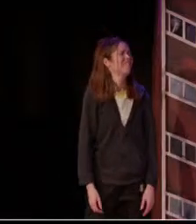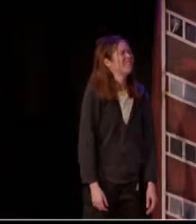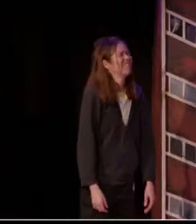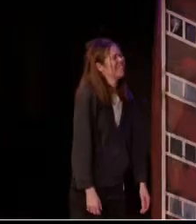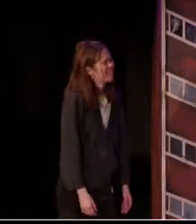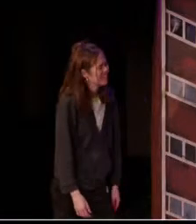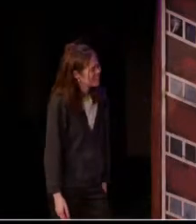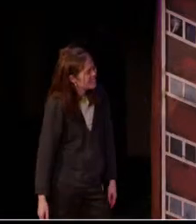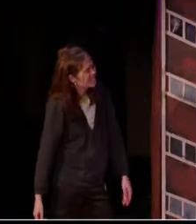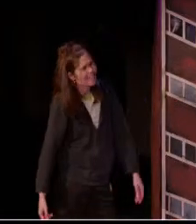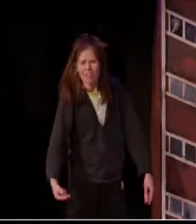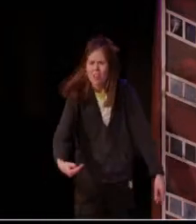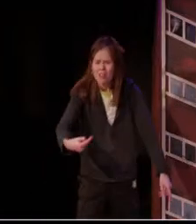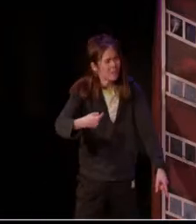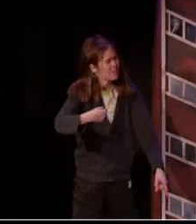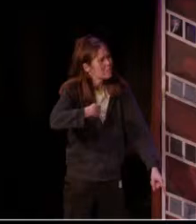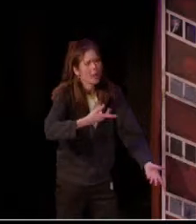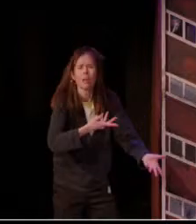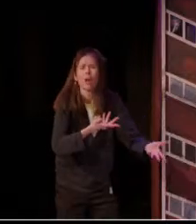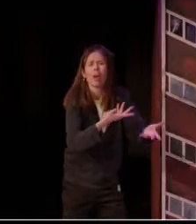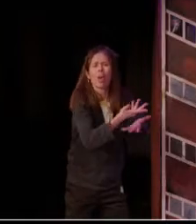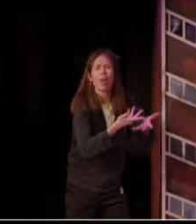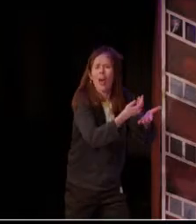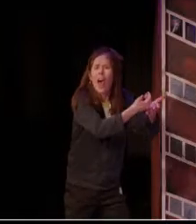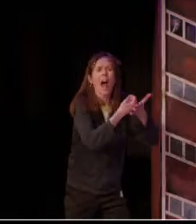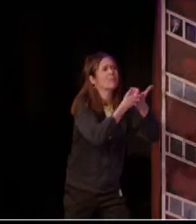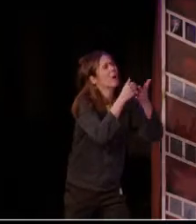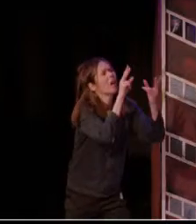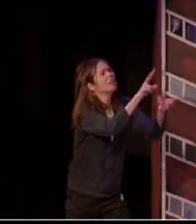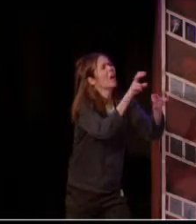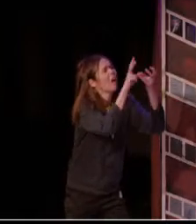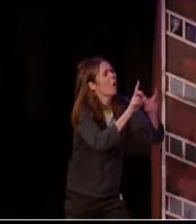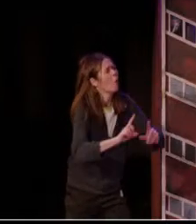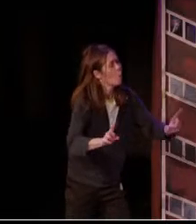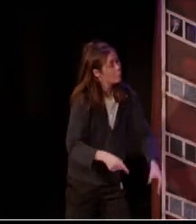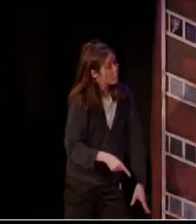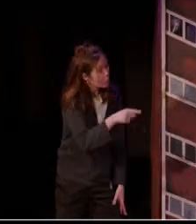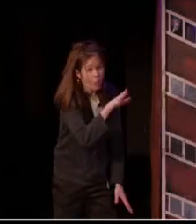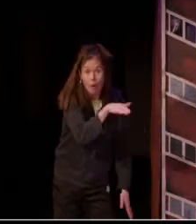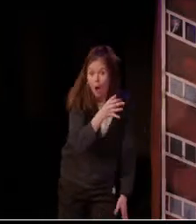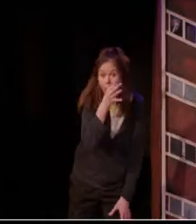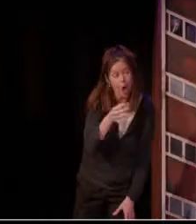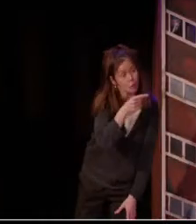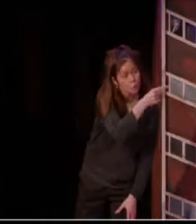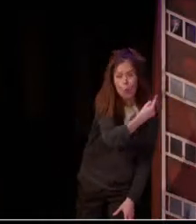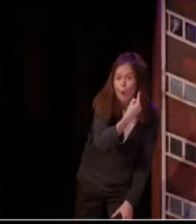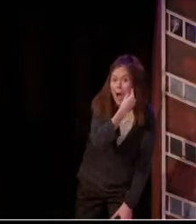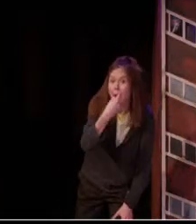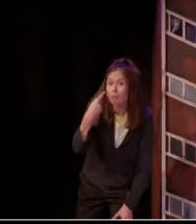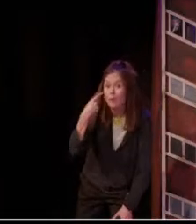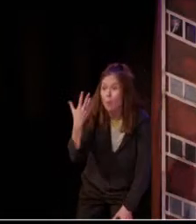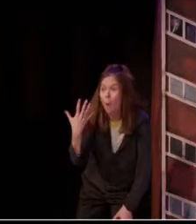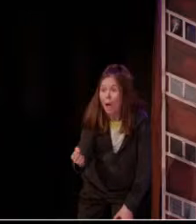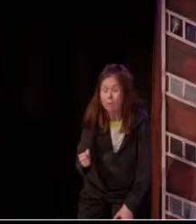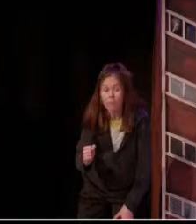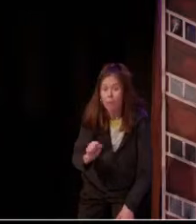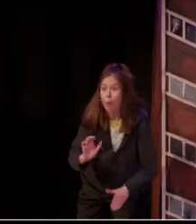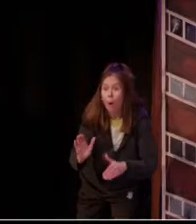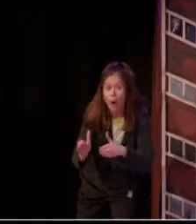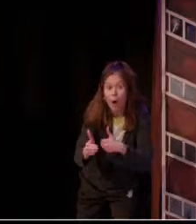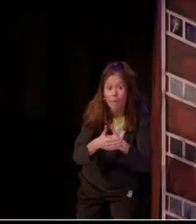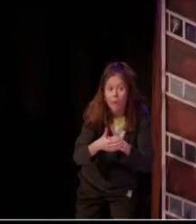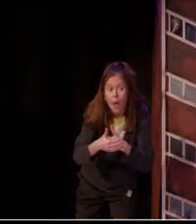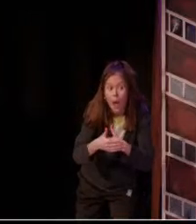in this instead of following our own sound investigation? Our prerogative requires not your opinion, though our